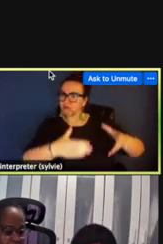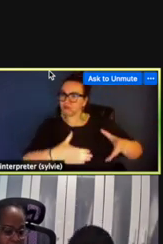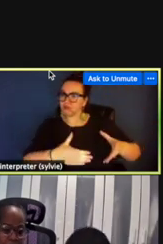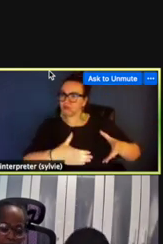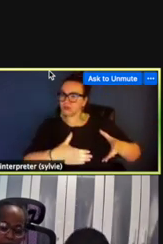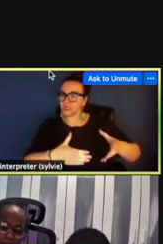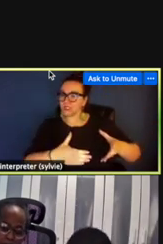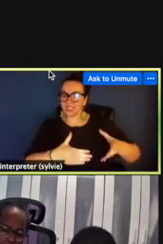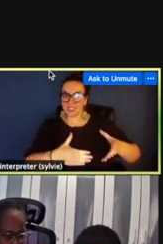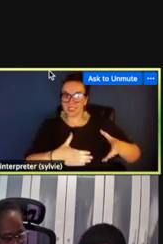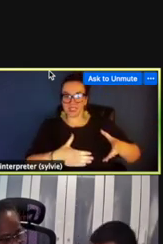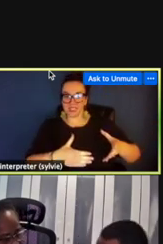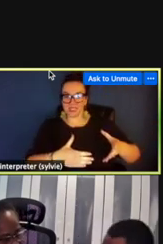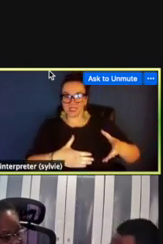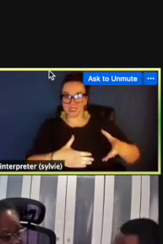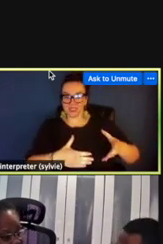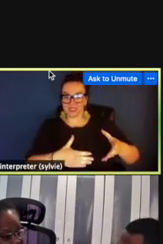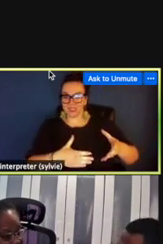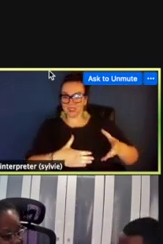one of his.